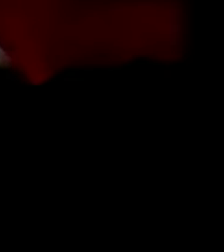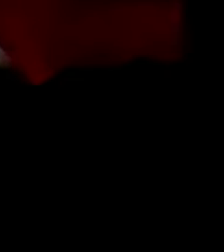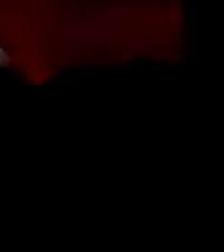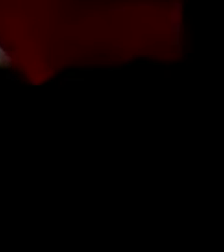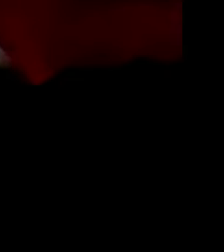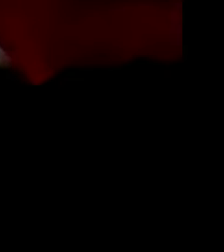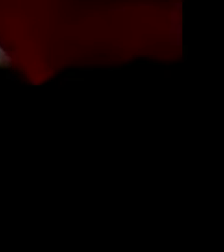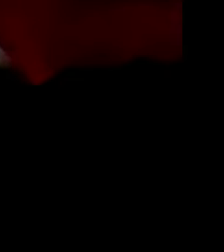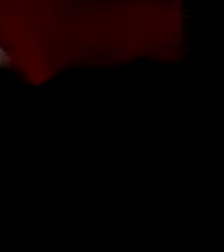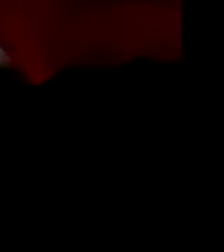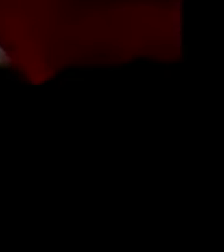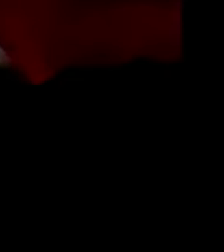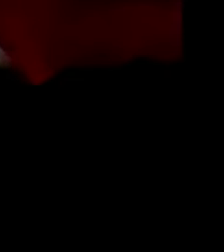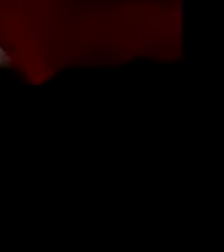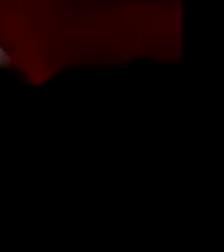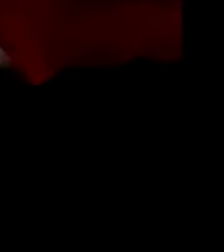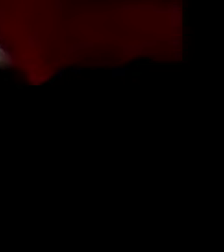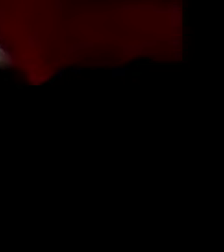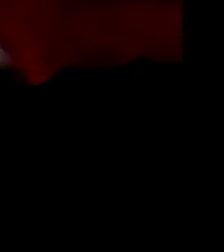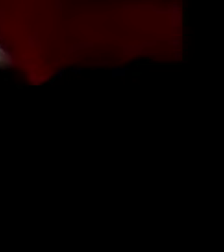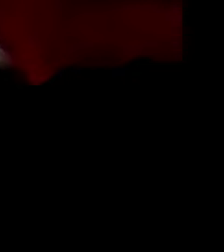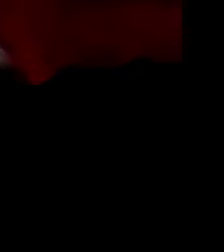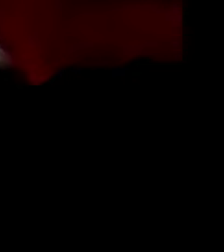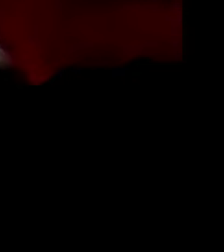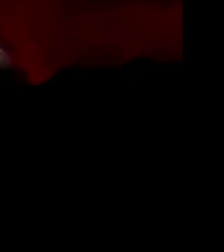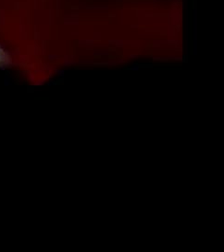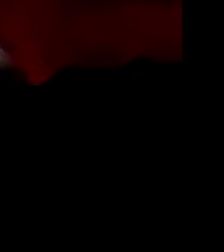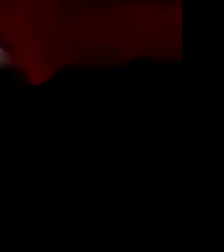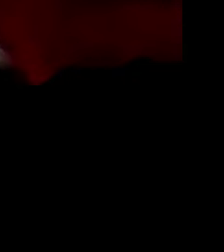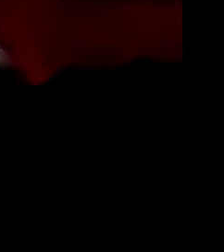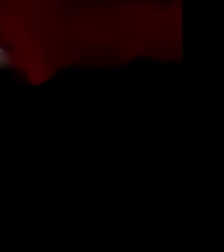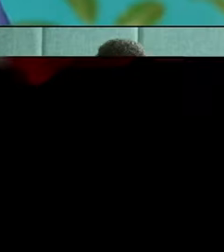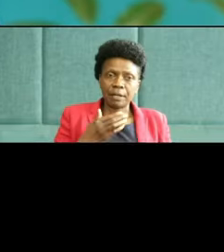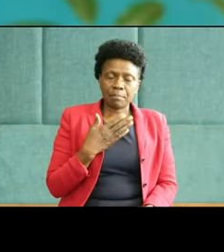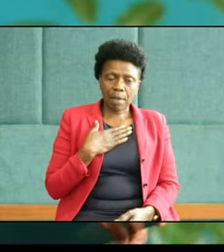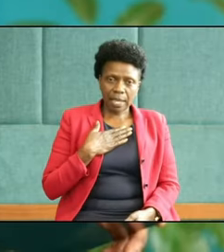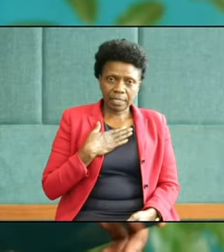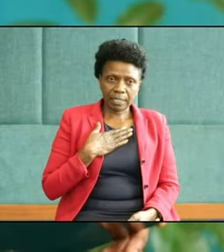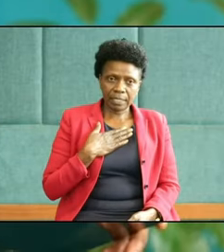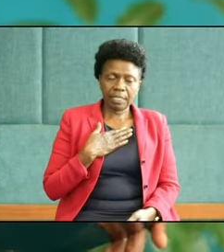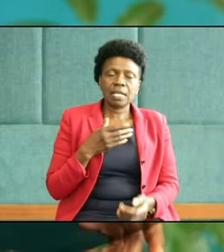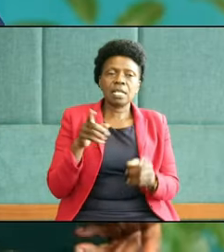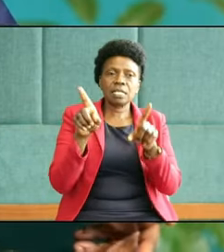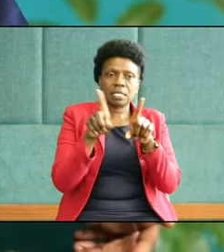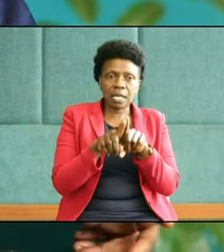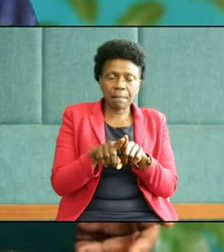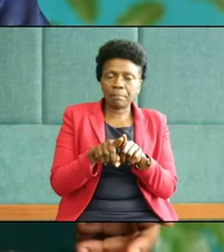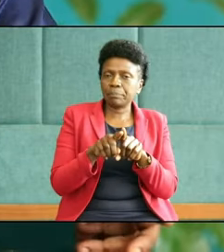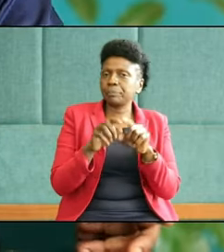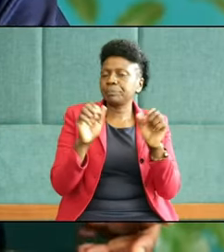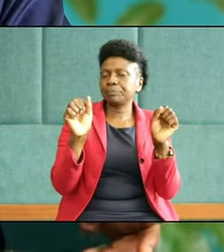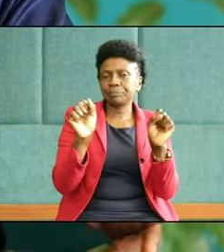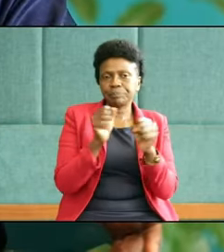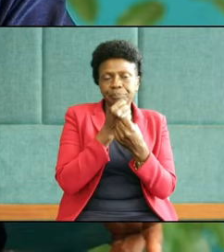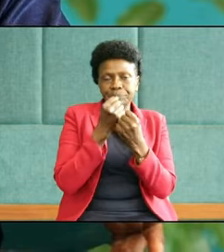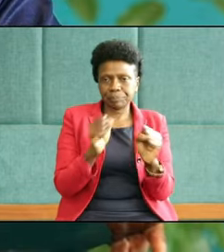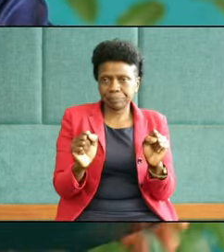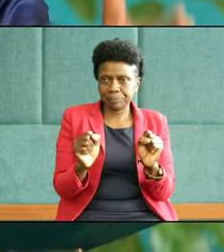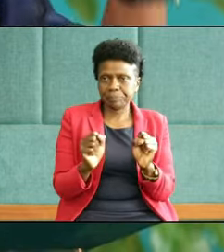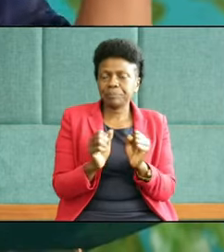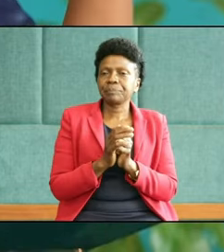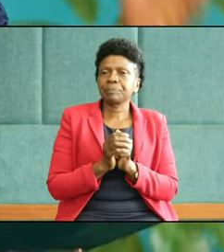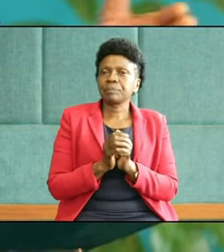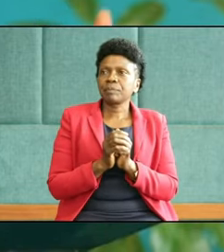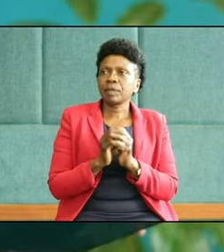promise number four, your life and mine will never be the same. Our subject for the hour, Hooked on Hope,